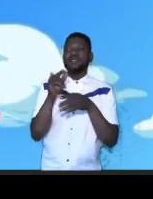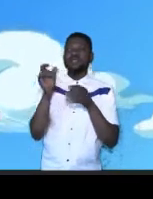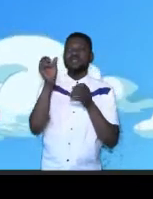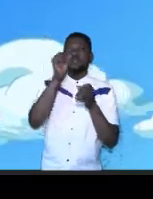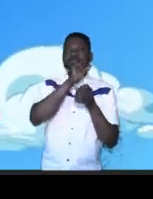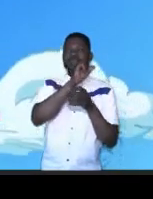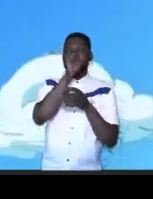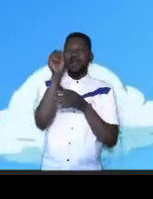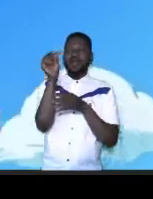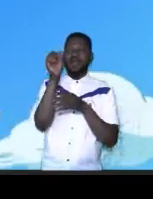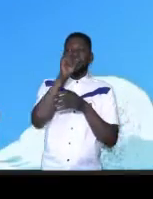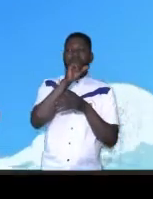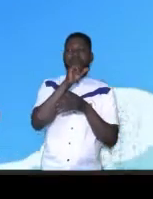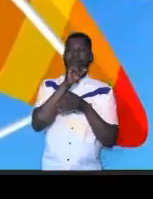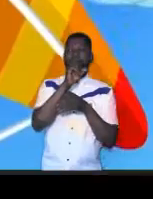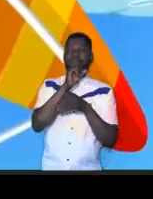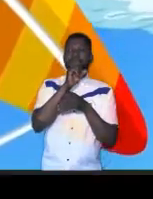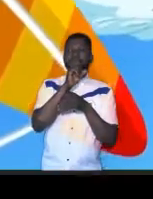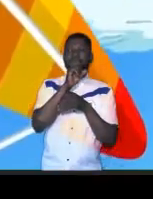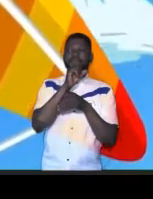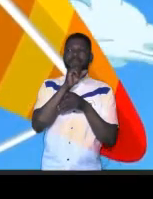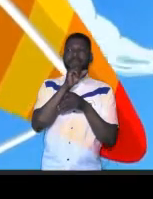sky.